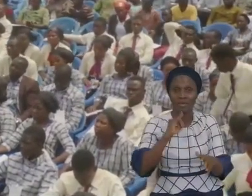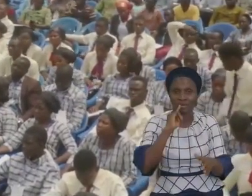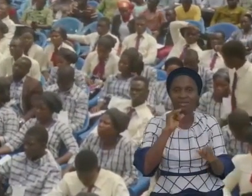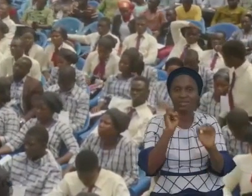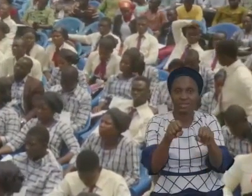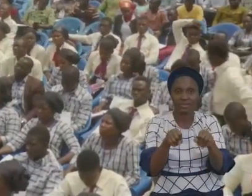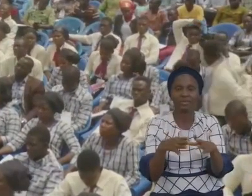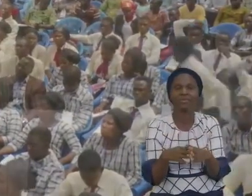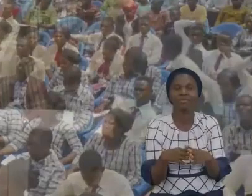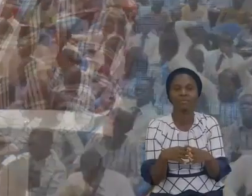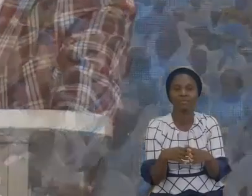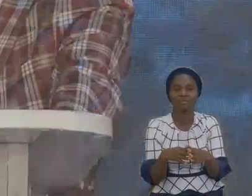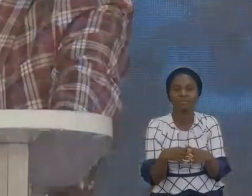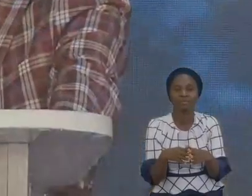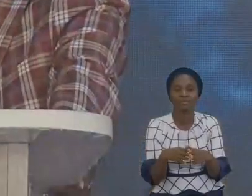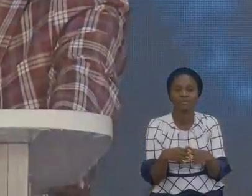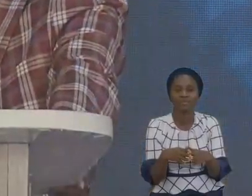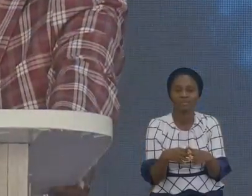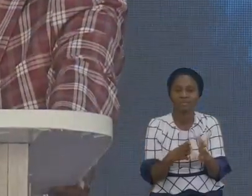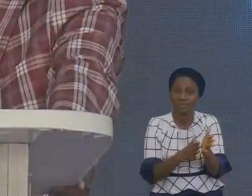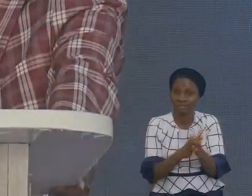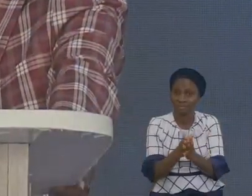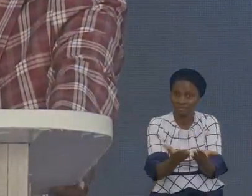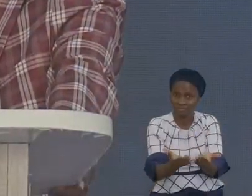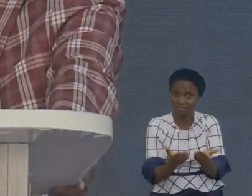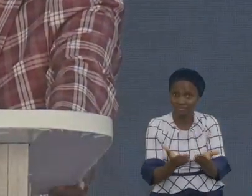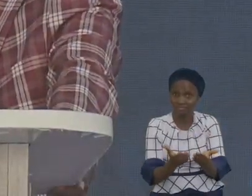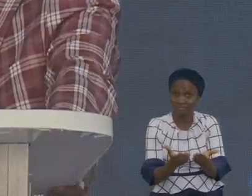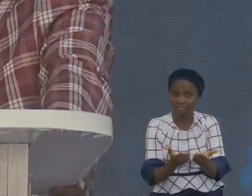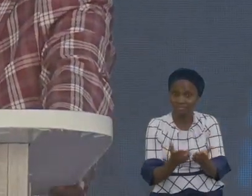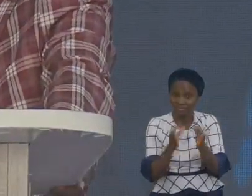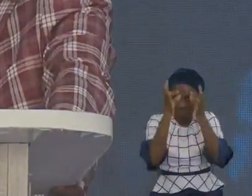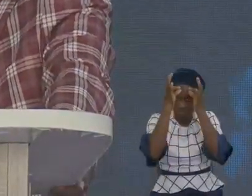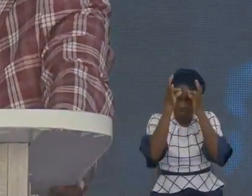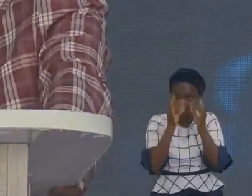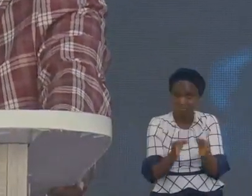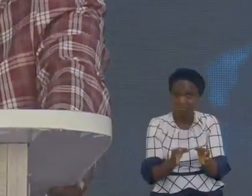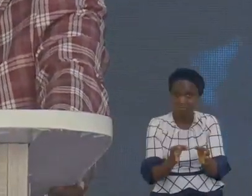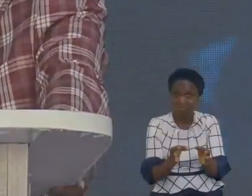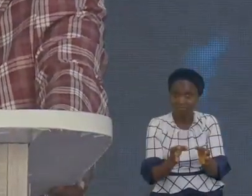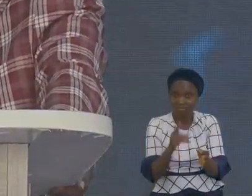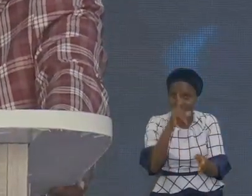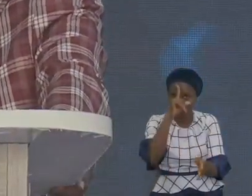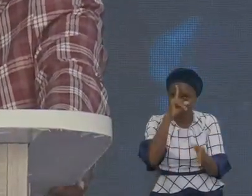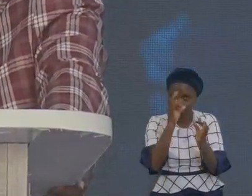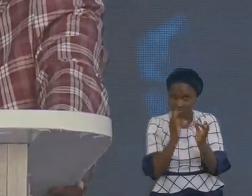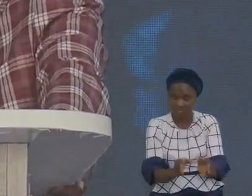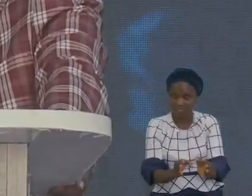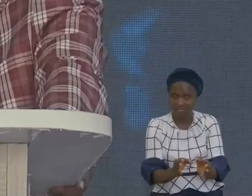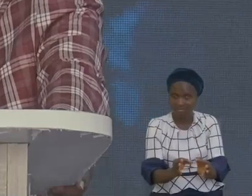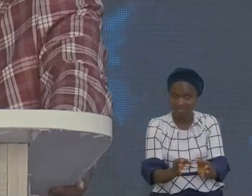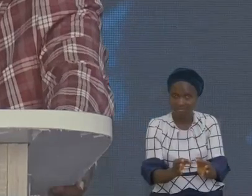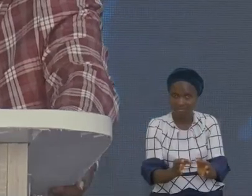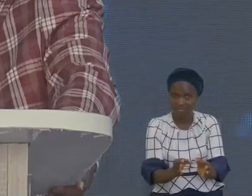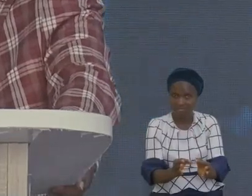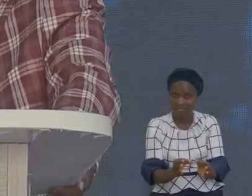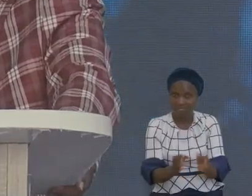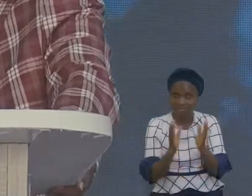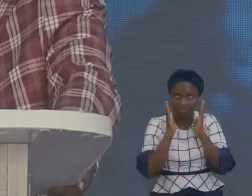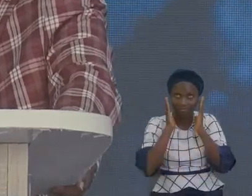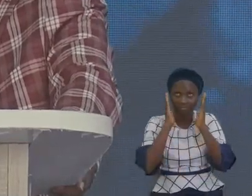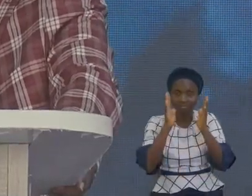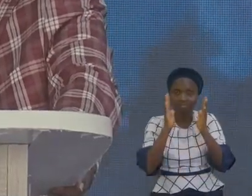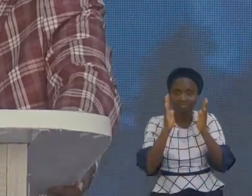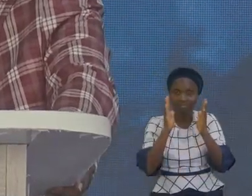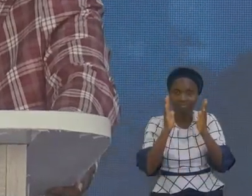decision, determination, dedication, diligence. And God will take